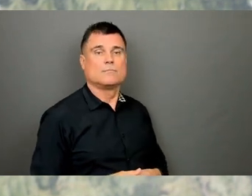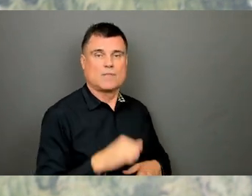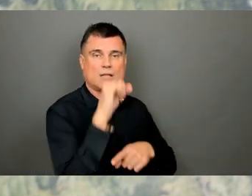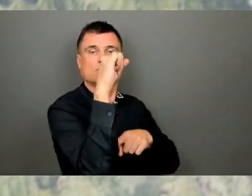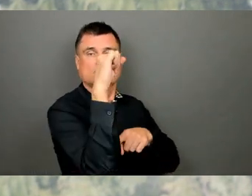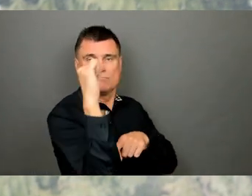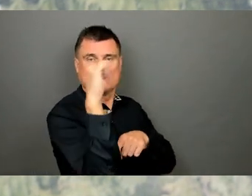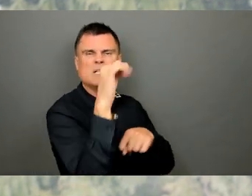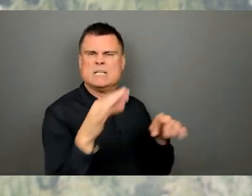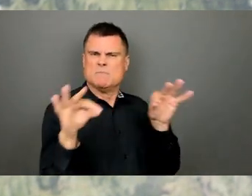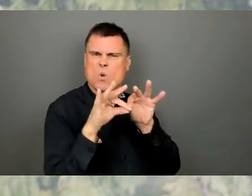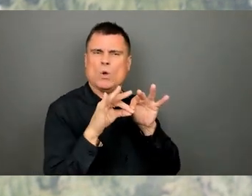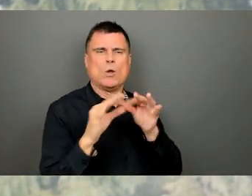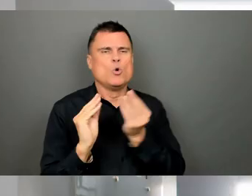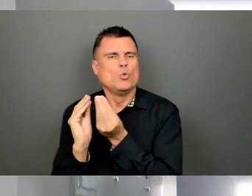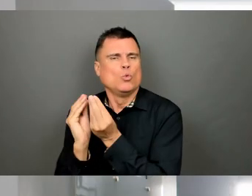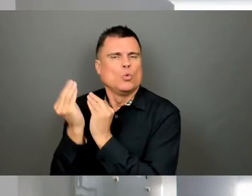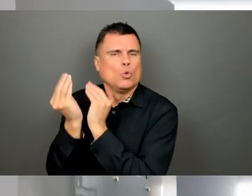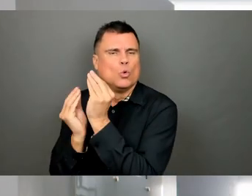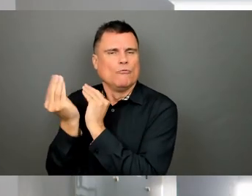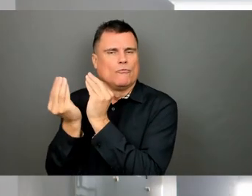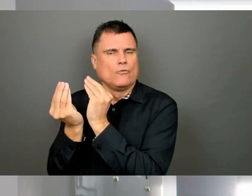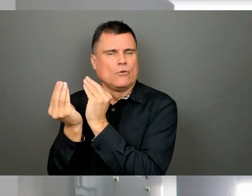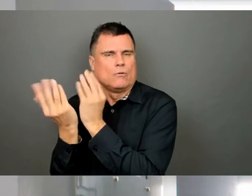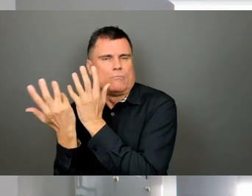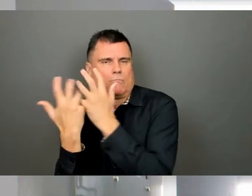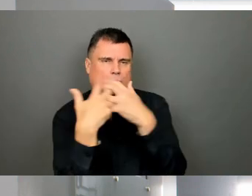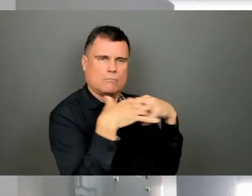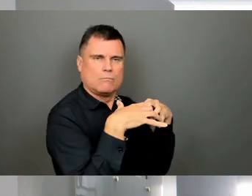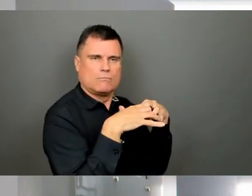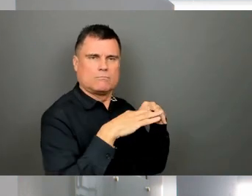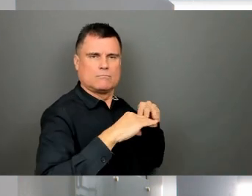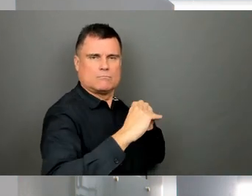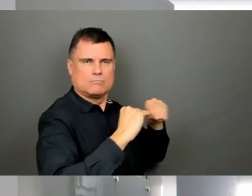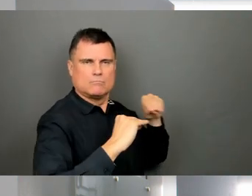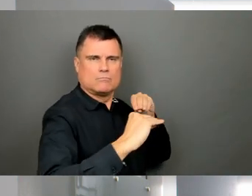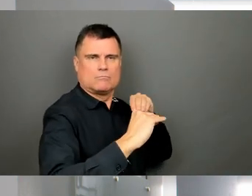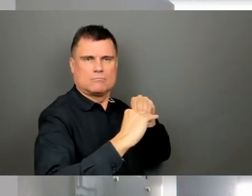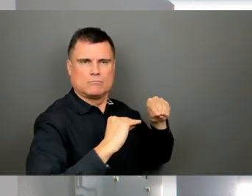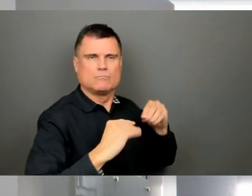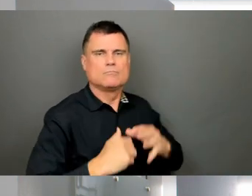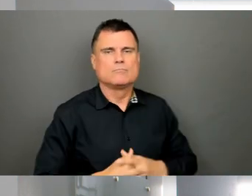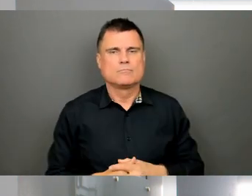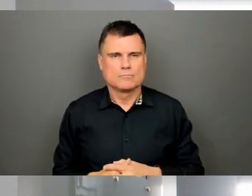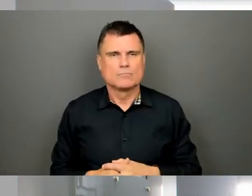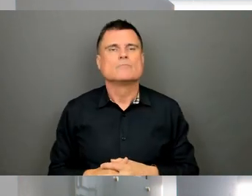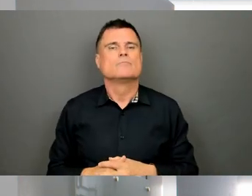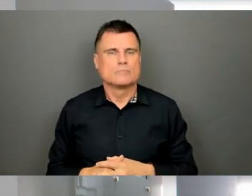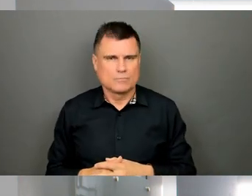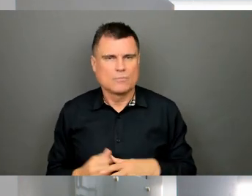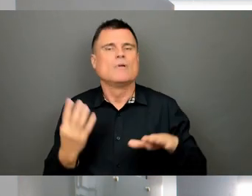5, 6, 7, 8. Keeping that groove all the time is really important. 5, 6, 7,